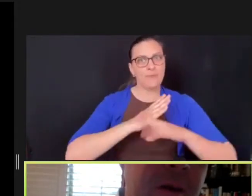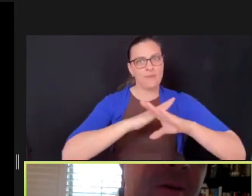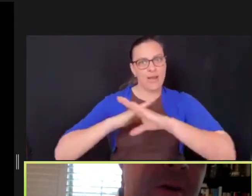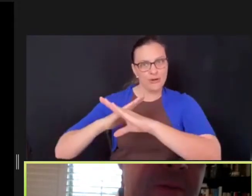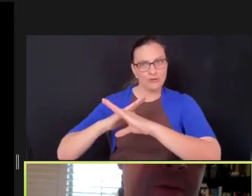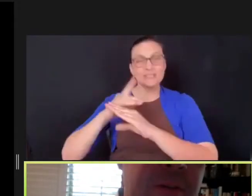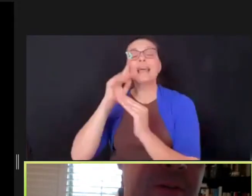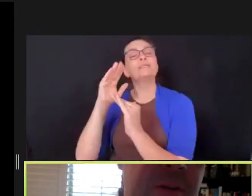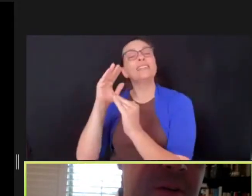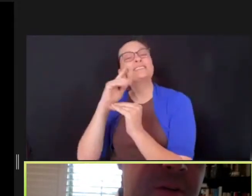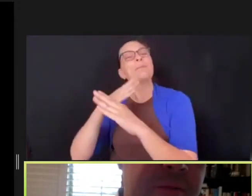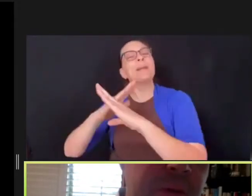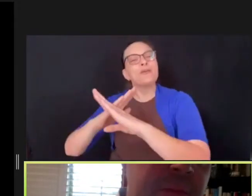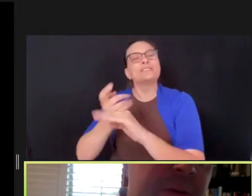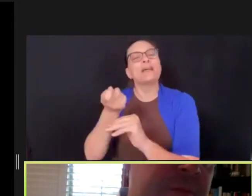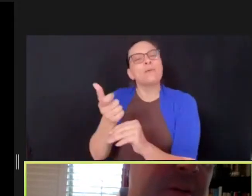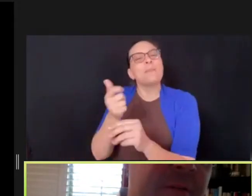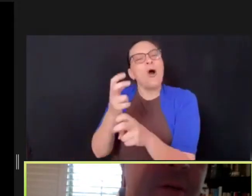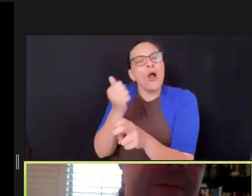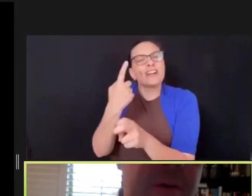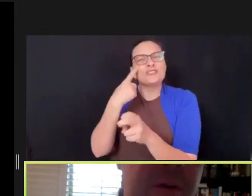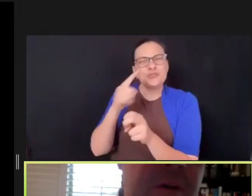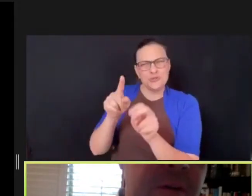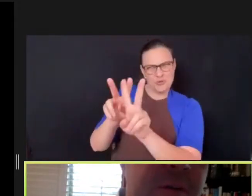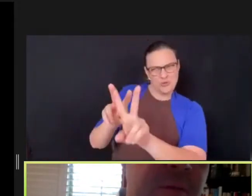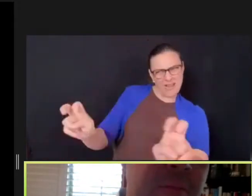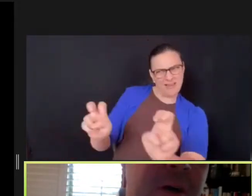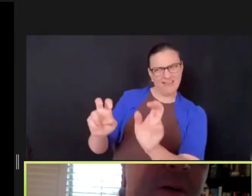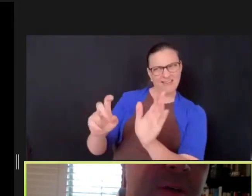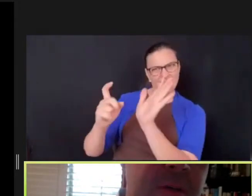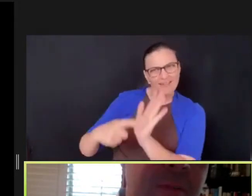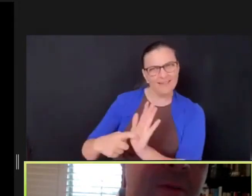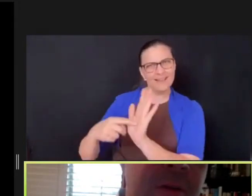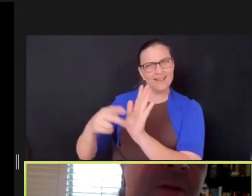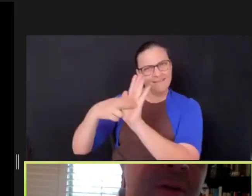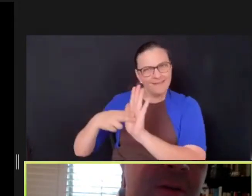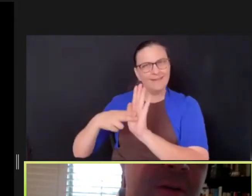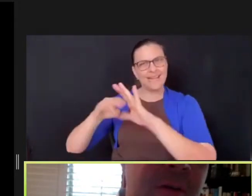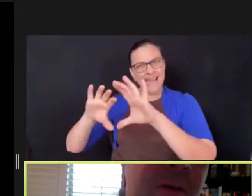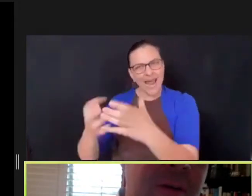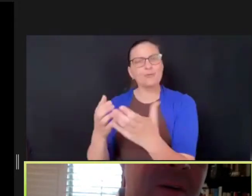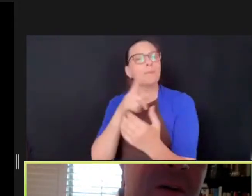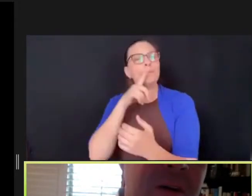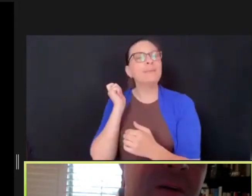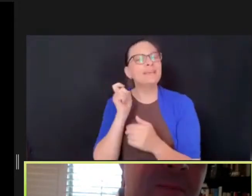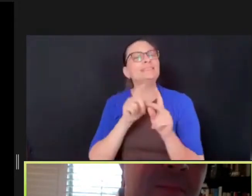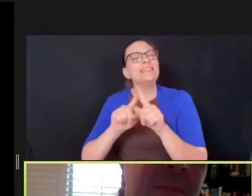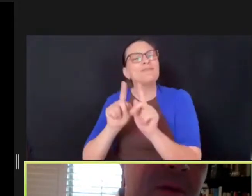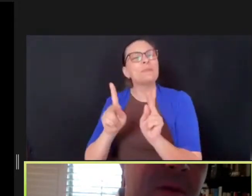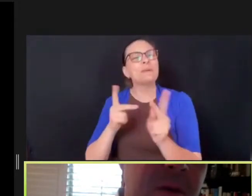kind of categorize because they're different. Different people have different expectations, different biases coming into things.